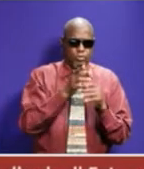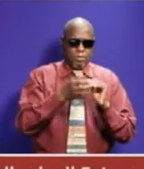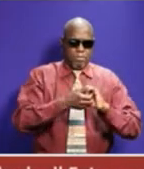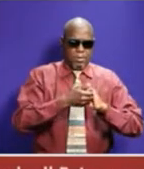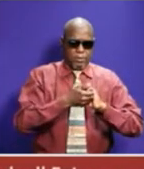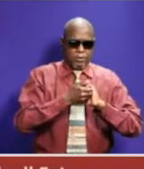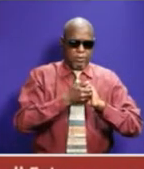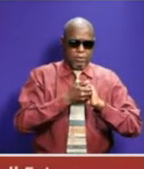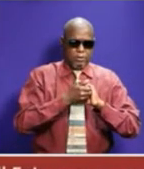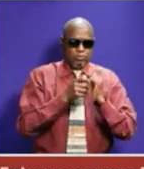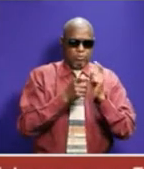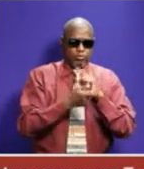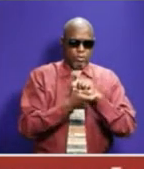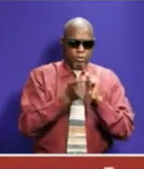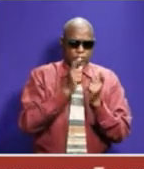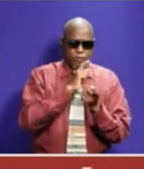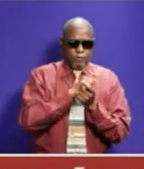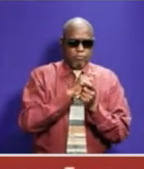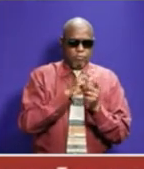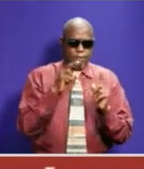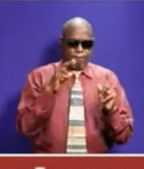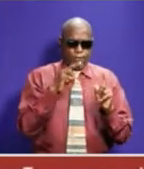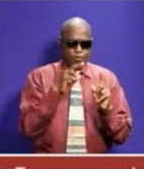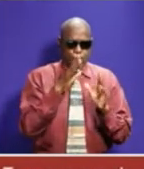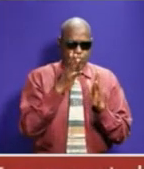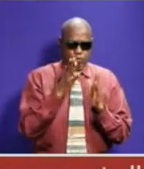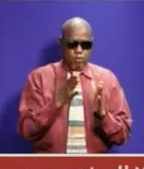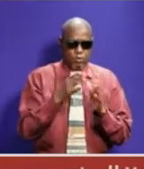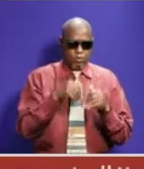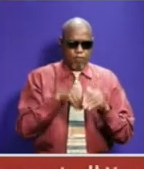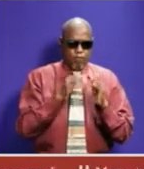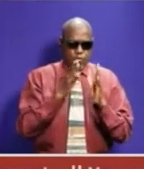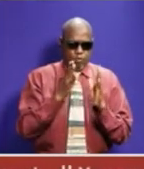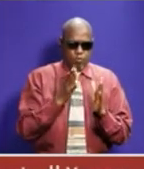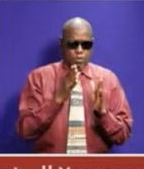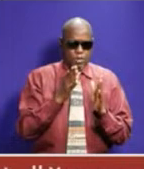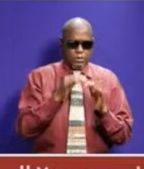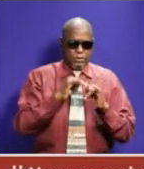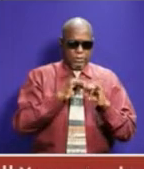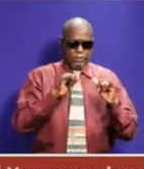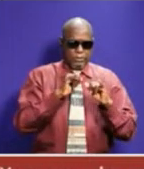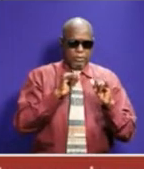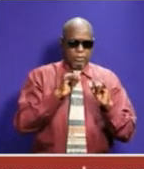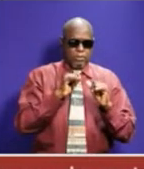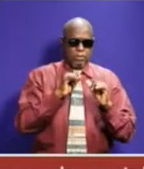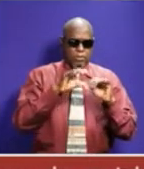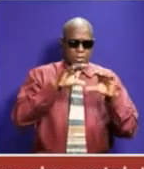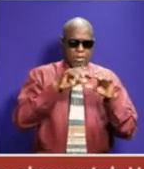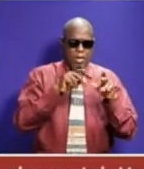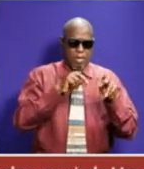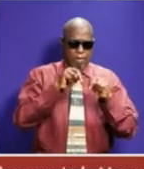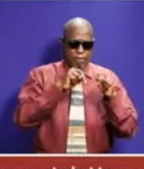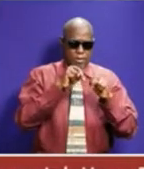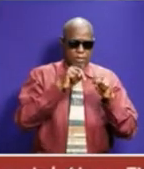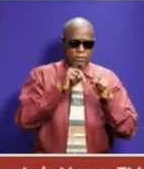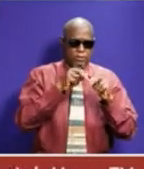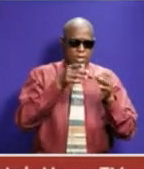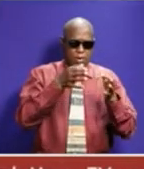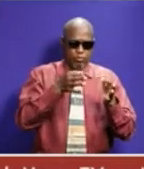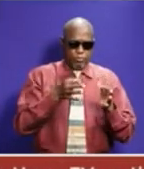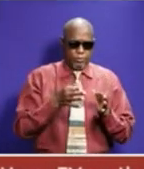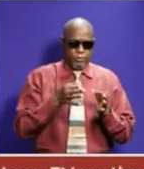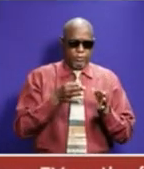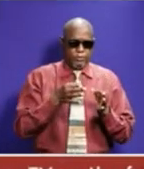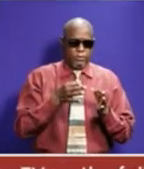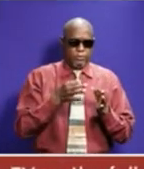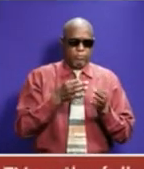the lives of its listeners, viewers, and followers in the areas of leadership, integrity, corporate governance, and accountability, as these are key in